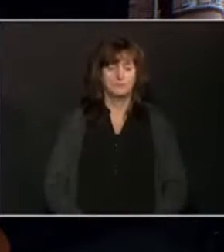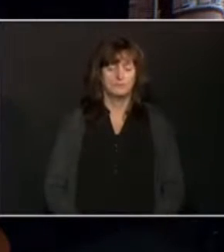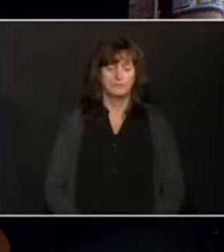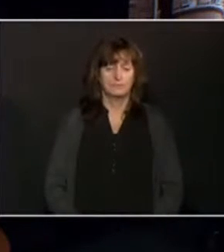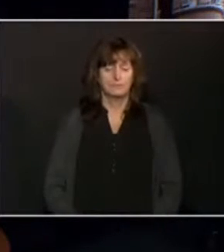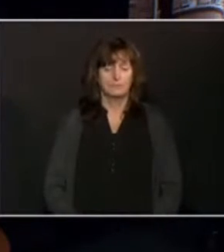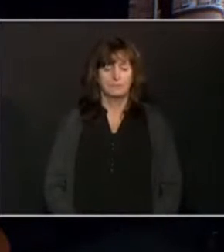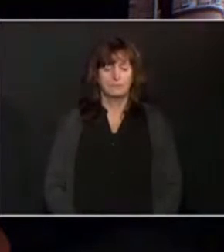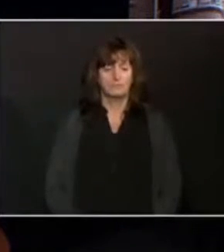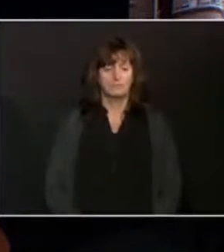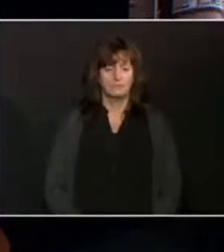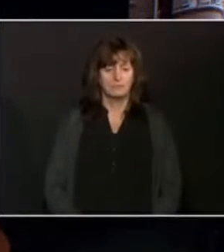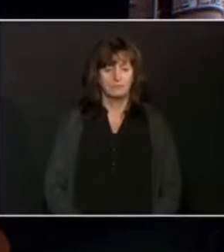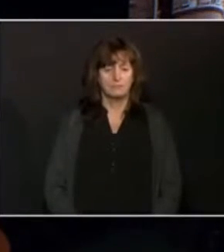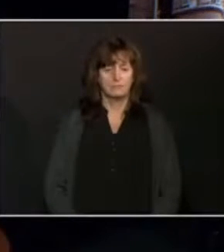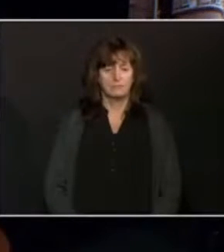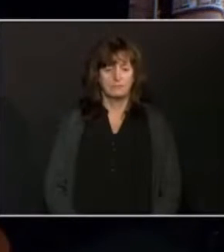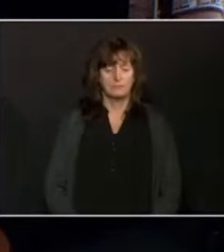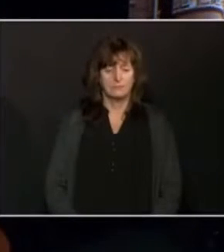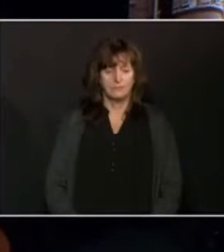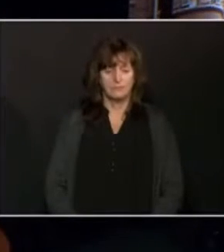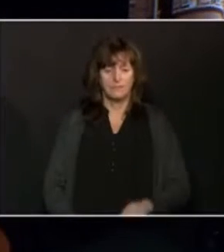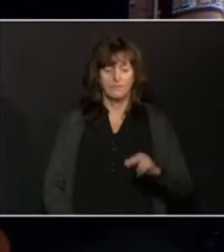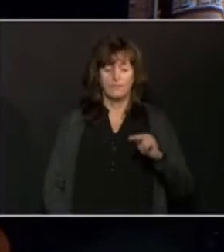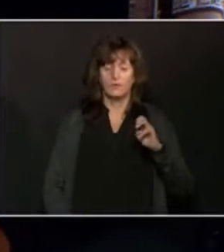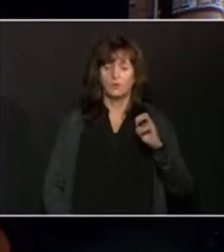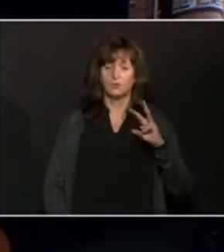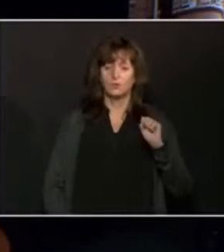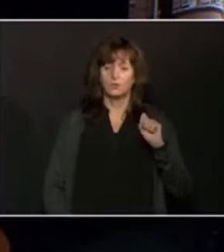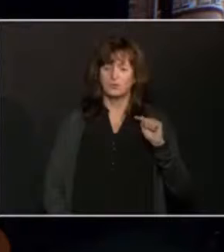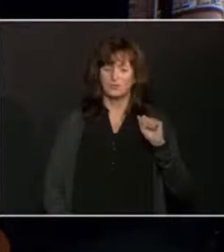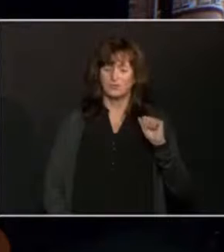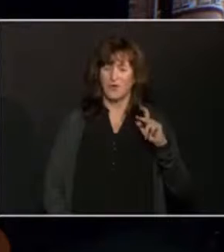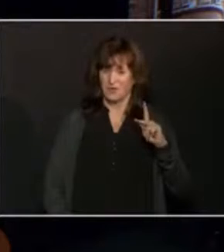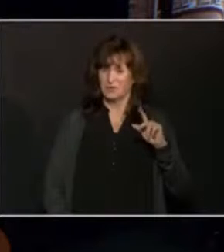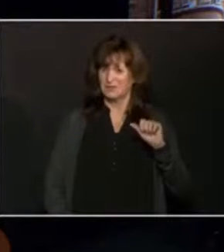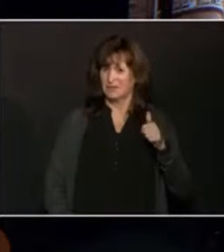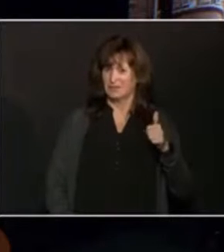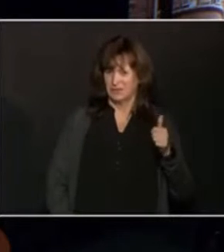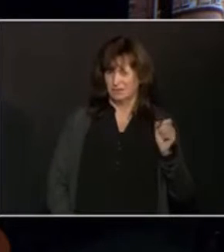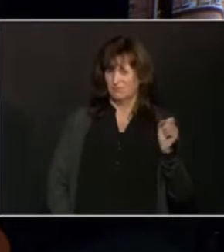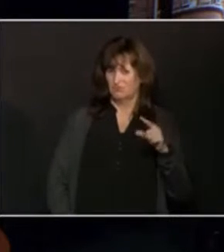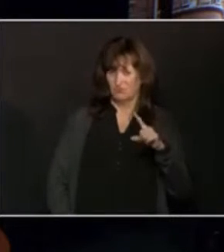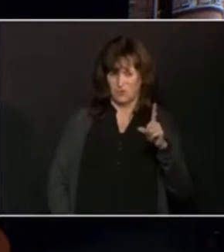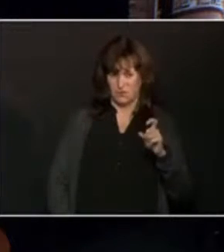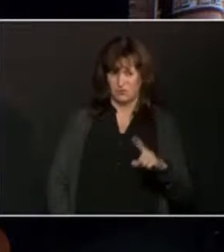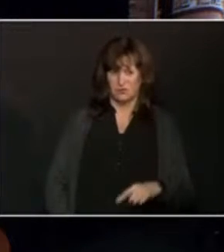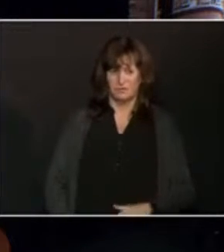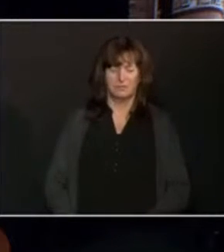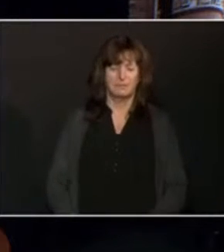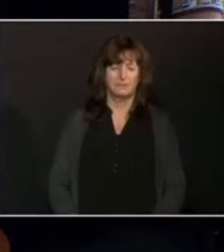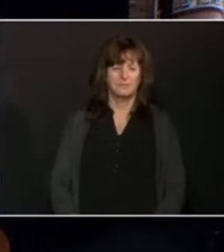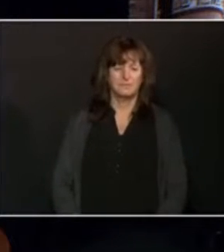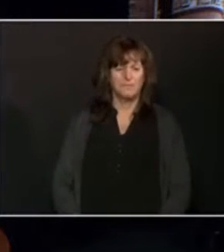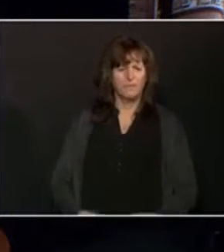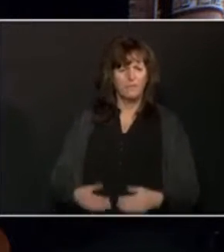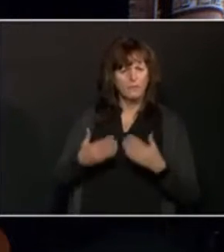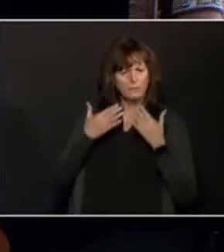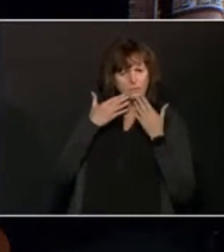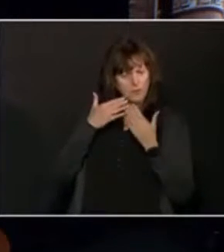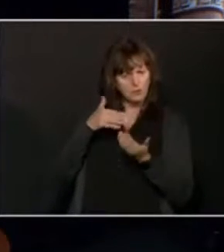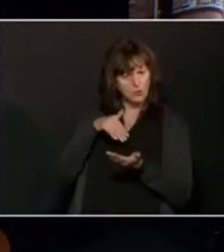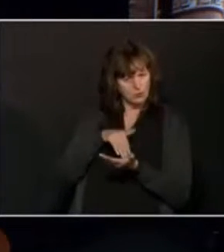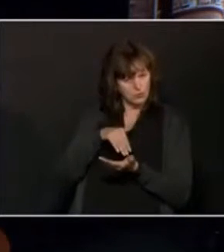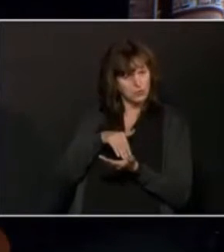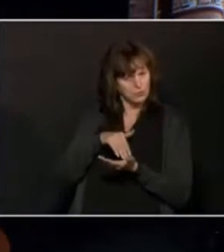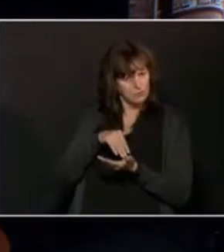Legasic with News Talk 1010. Please go ahead. Hi, thank you, doctors, for taking my question. I'd like to hear from both of you about